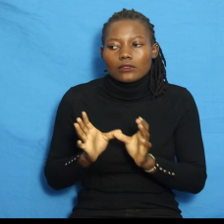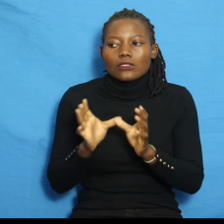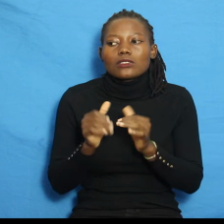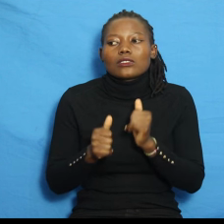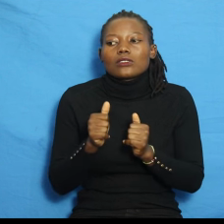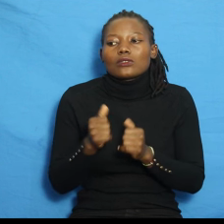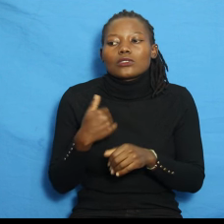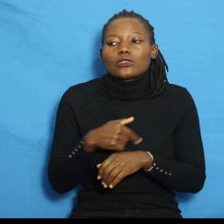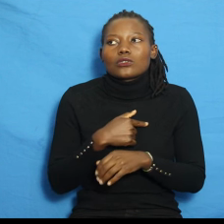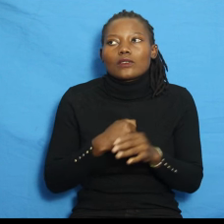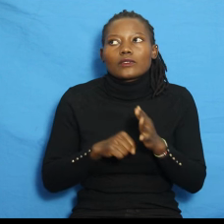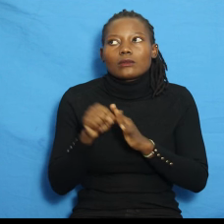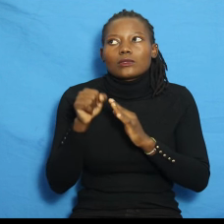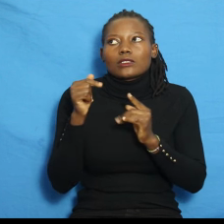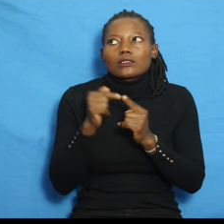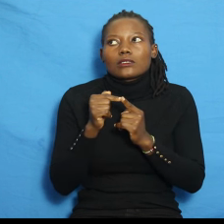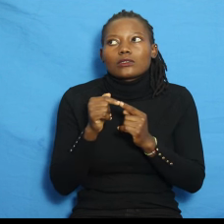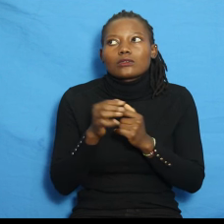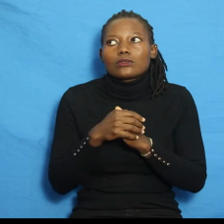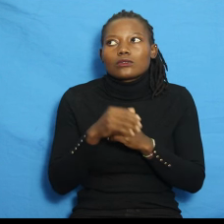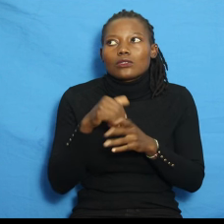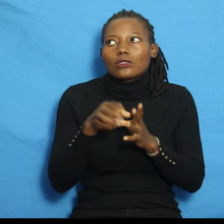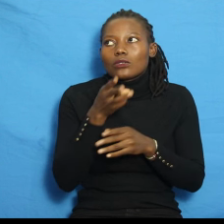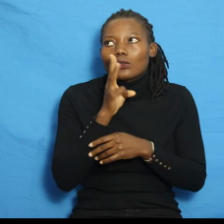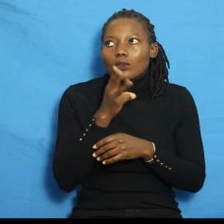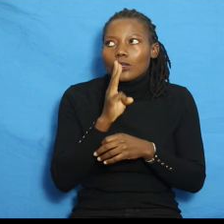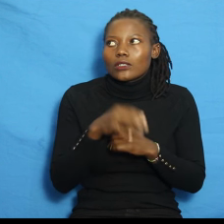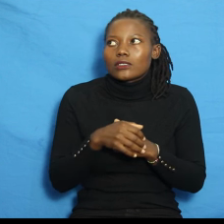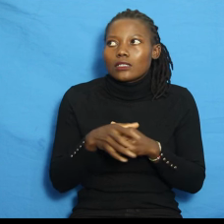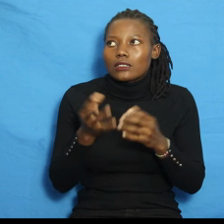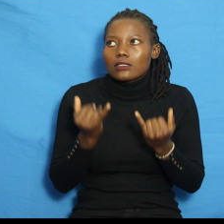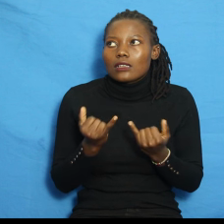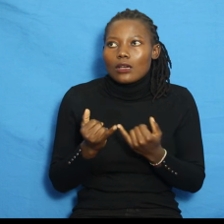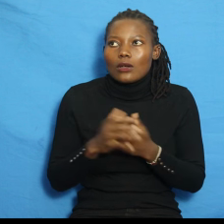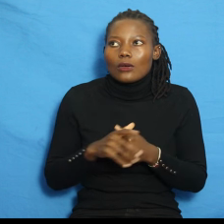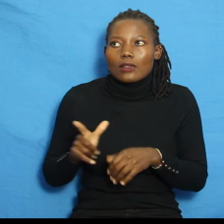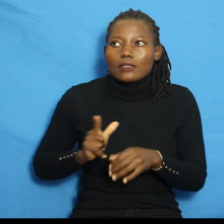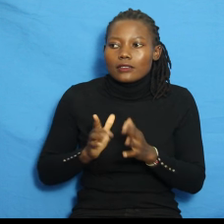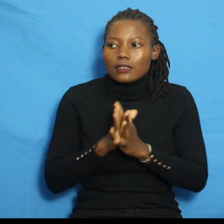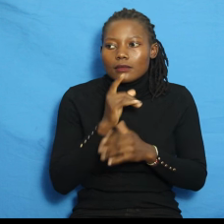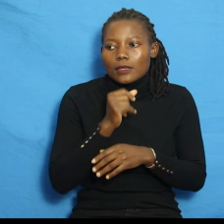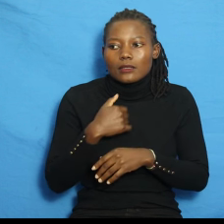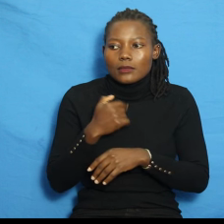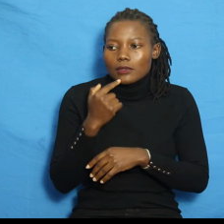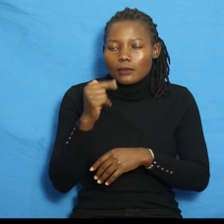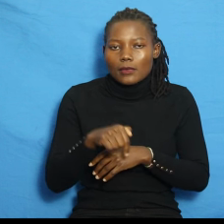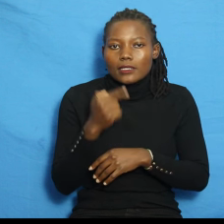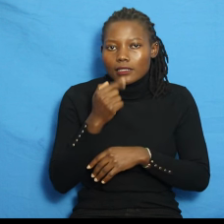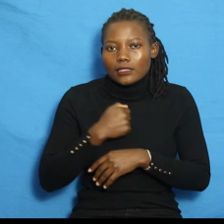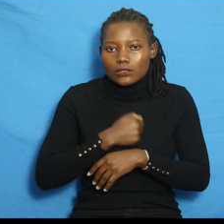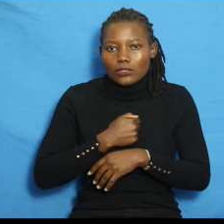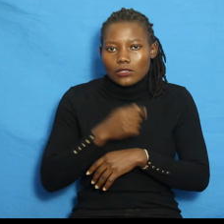you are subjected to in water. So, ladies and gentlemen, I must apologize again for